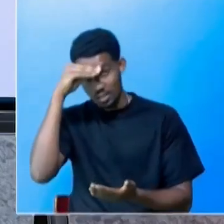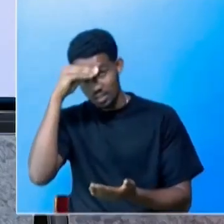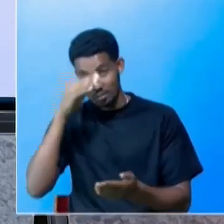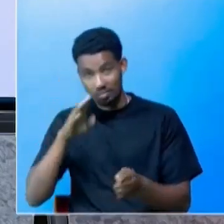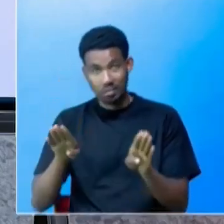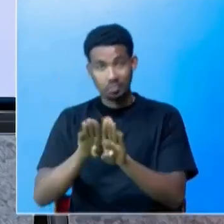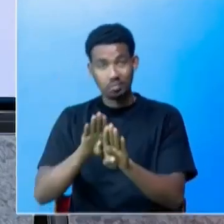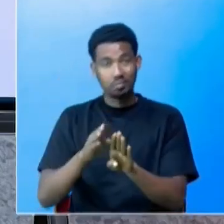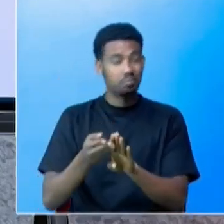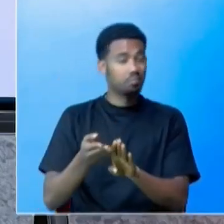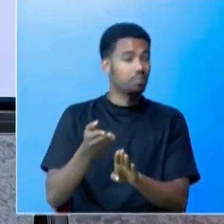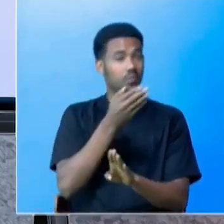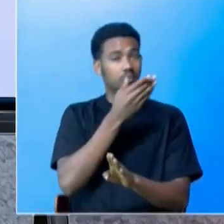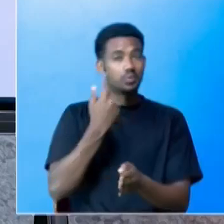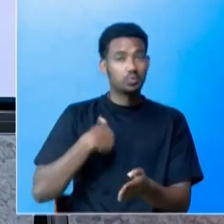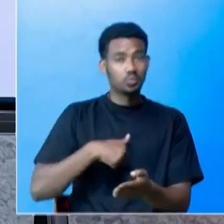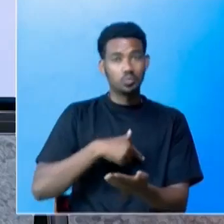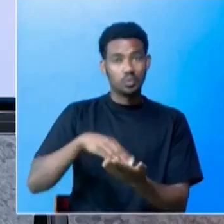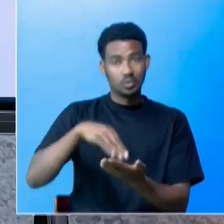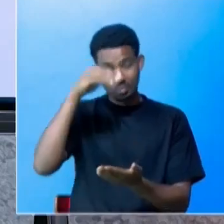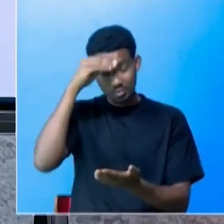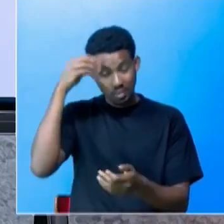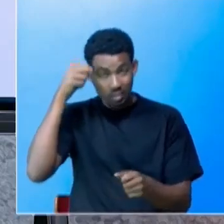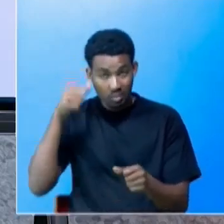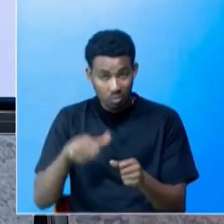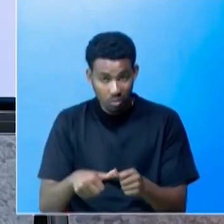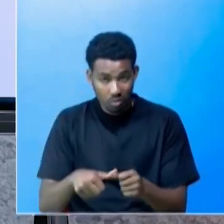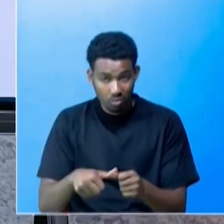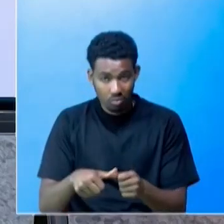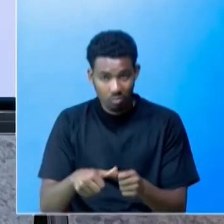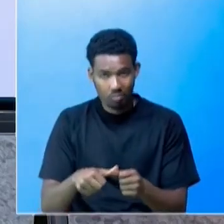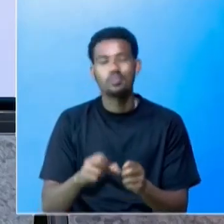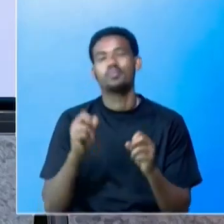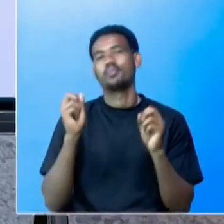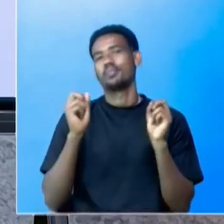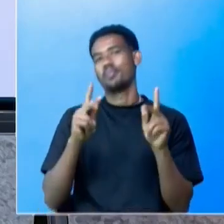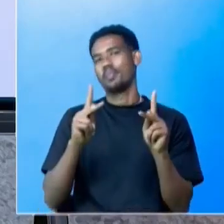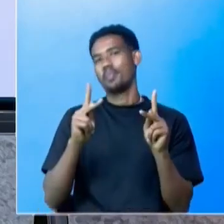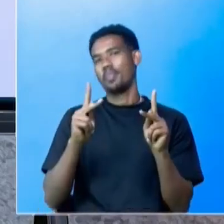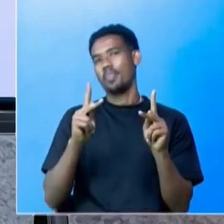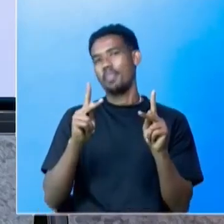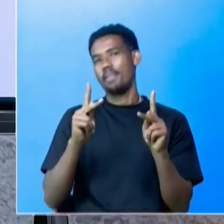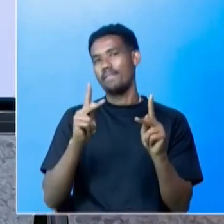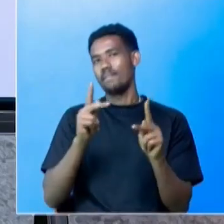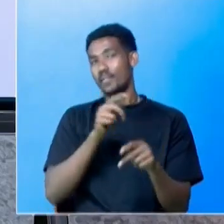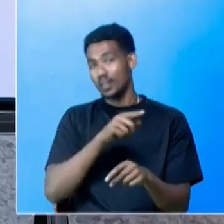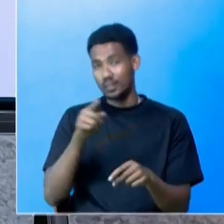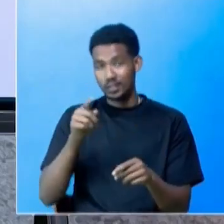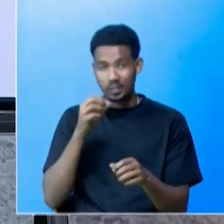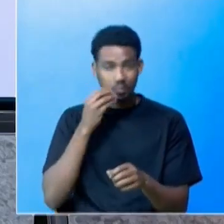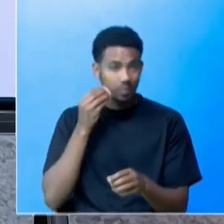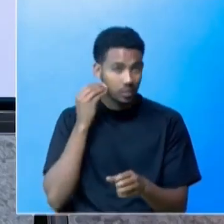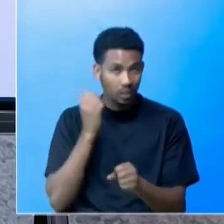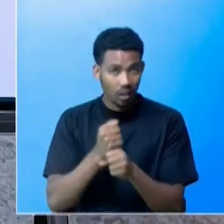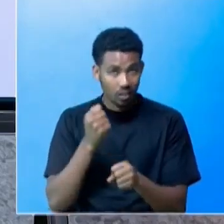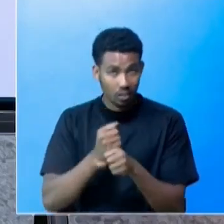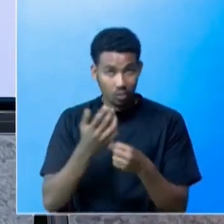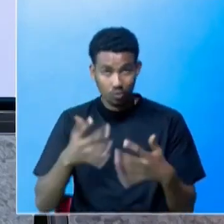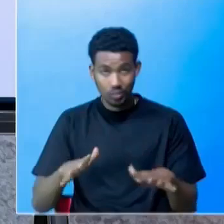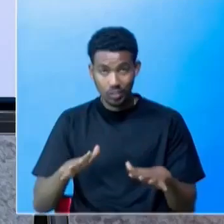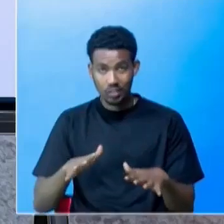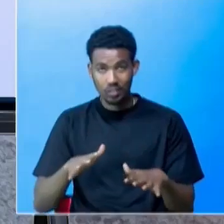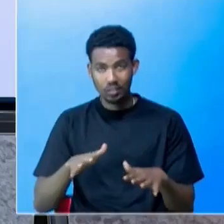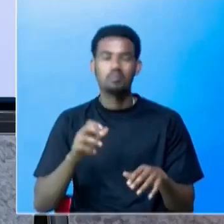you remember what we learned? And also, have you done your homework? I hope you